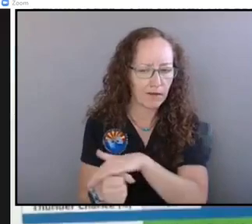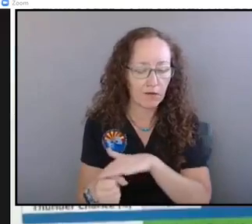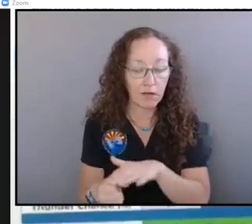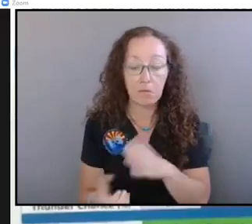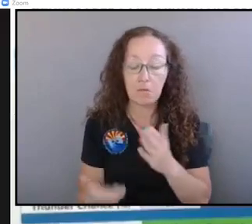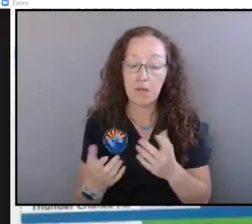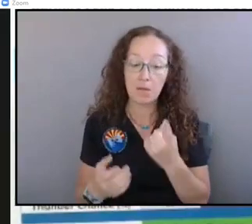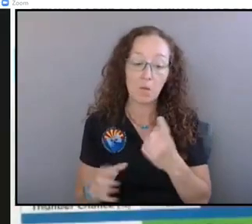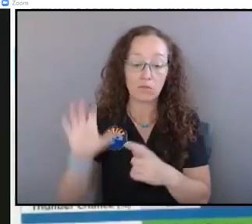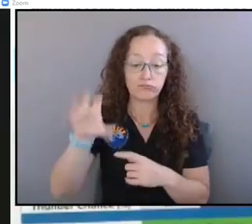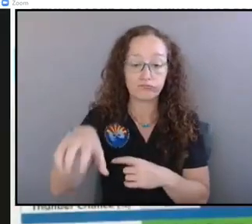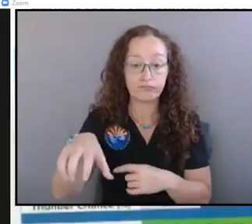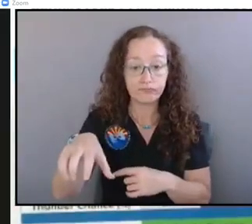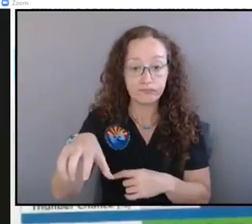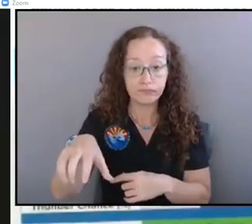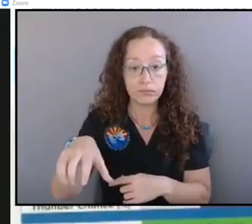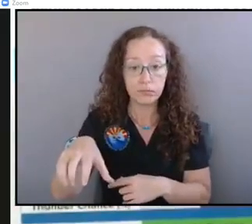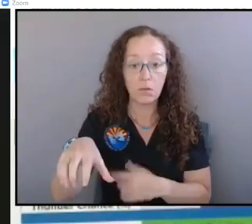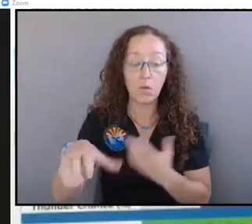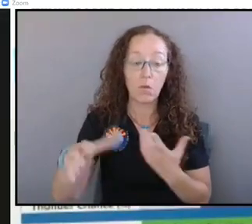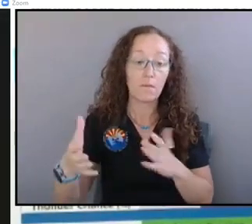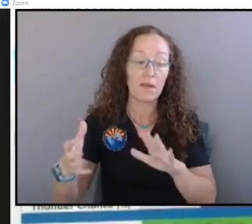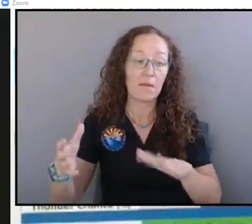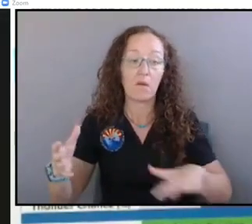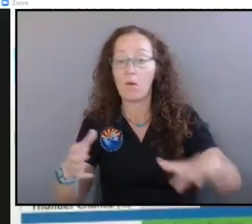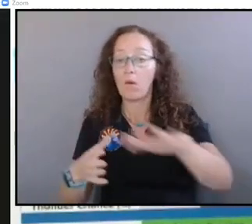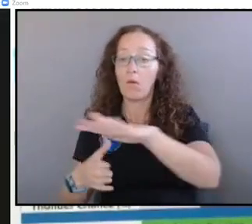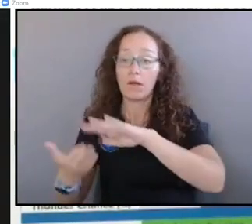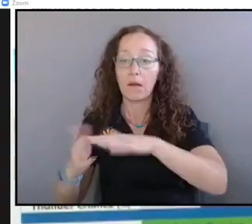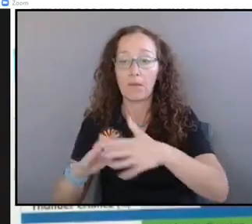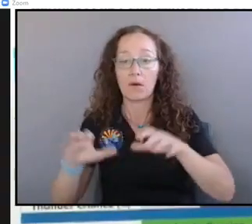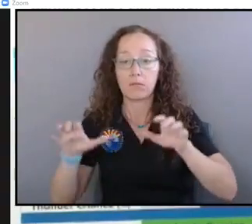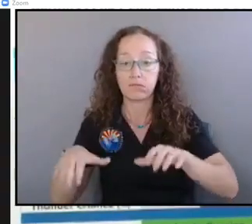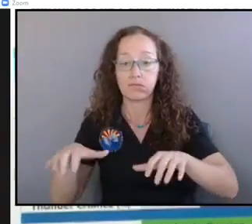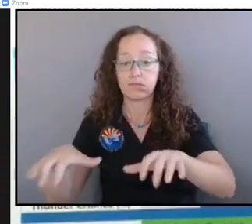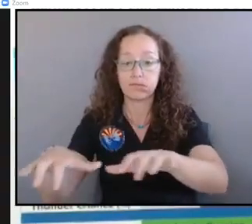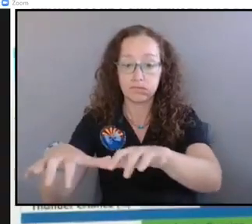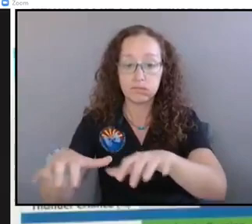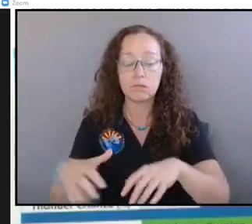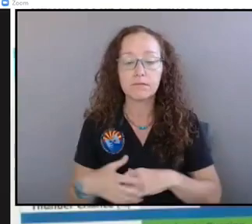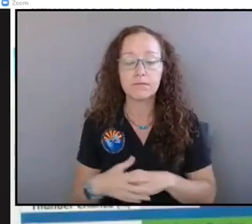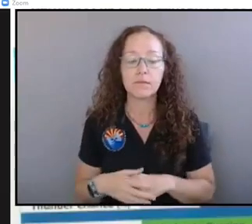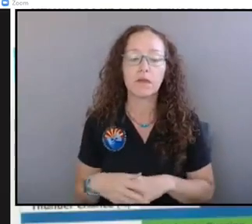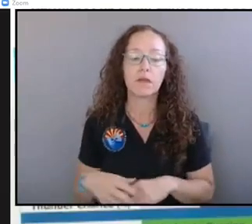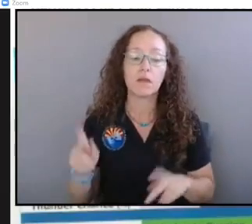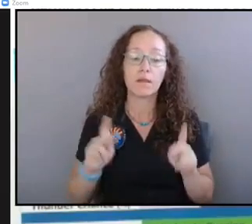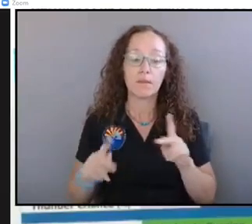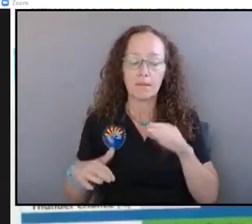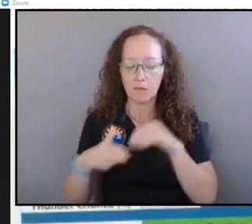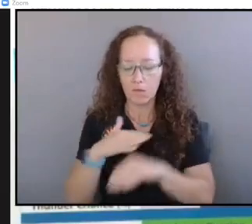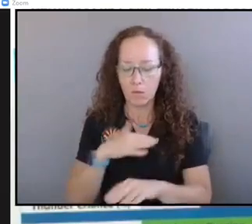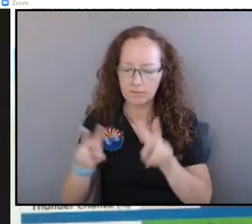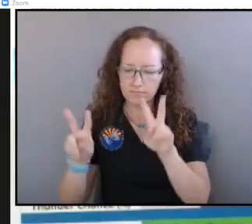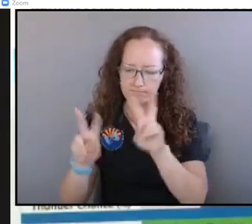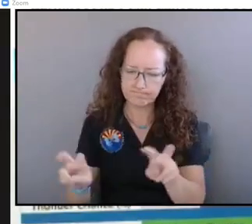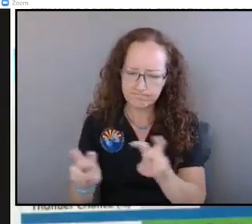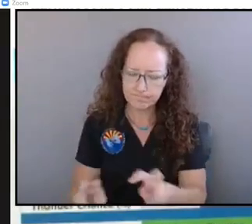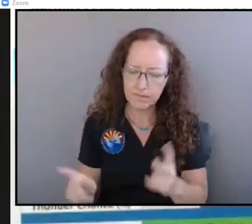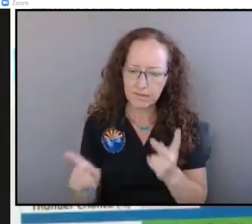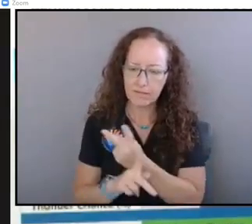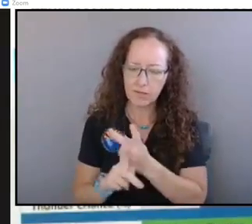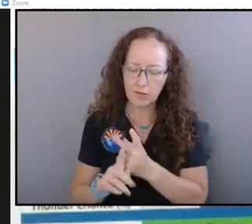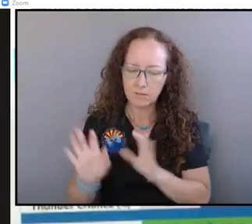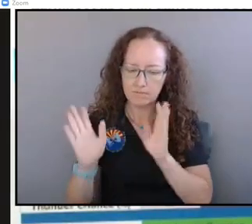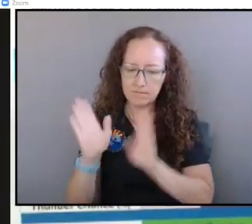by itself, or it could be a community. So those folks go in there, they assess it, they come up with a plan. We usually call